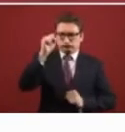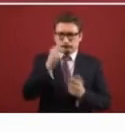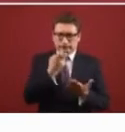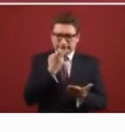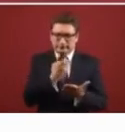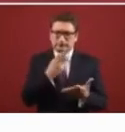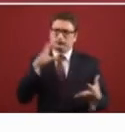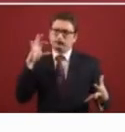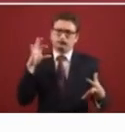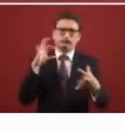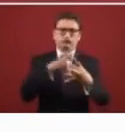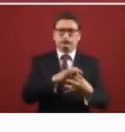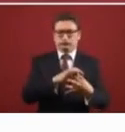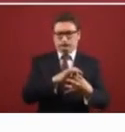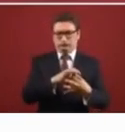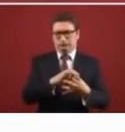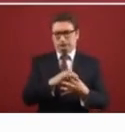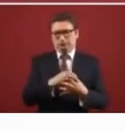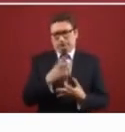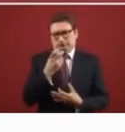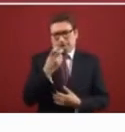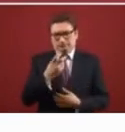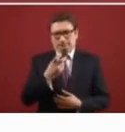y eso es lo que estamos haciendo,